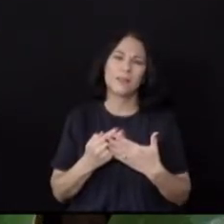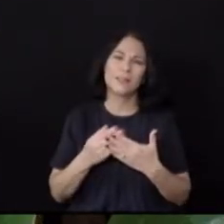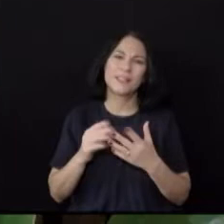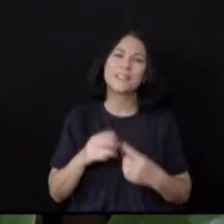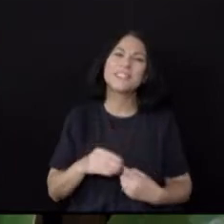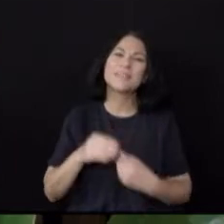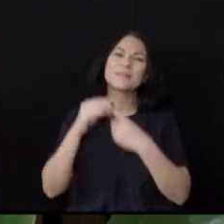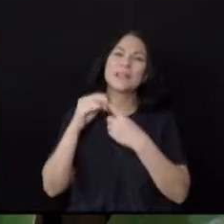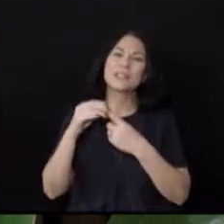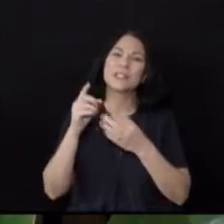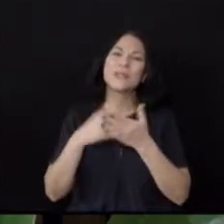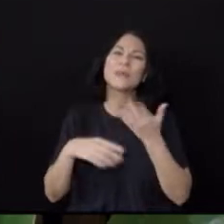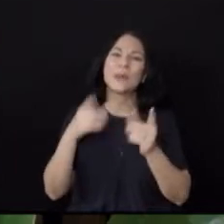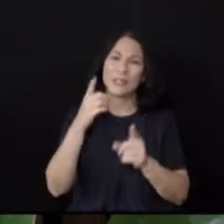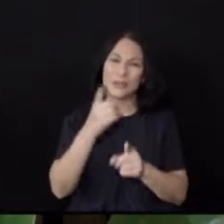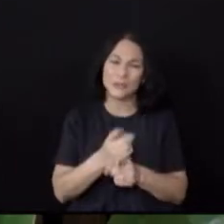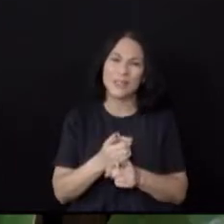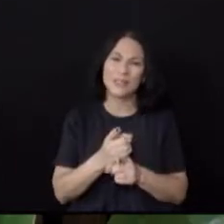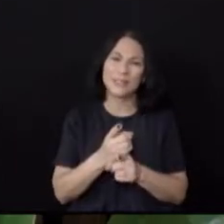especially that which is right.